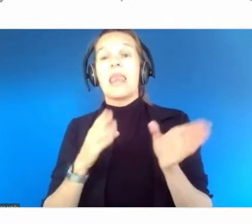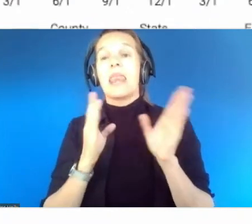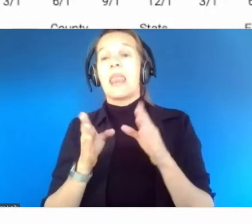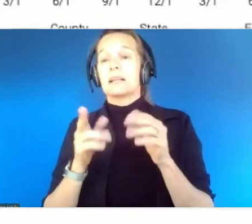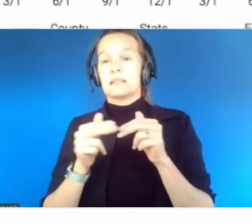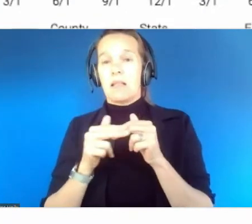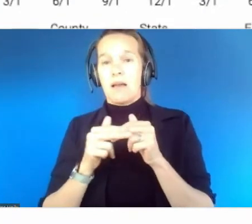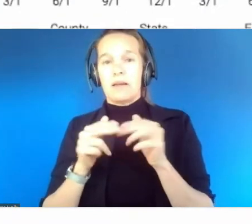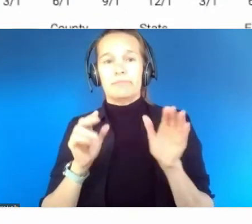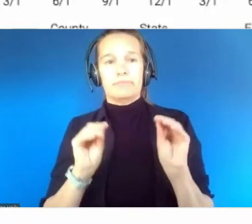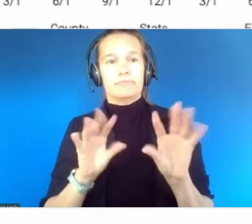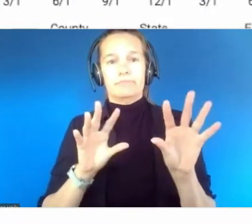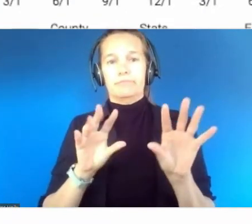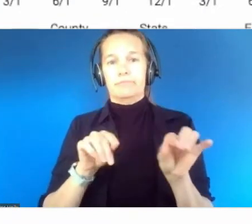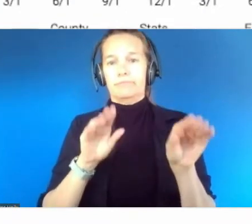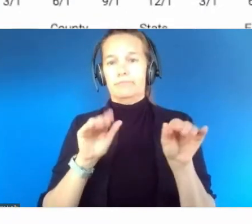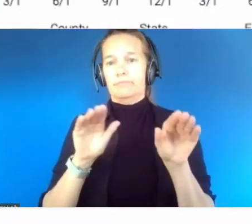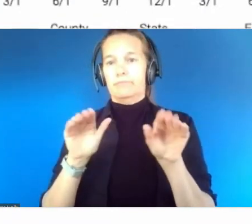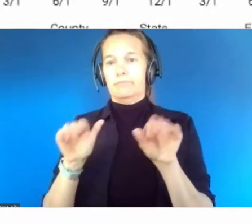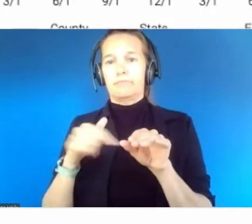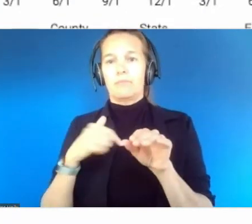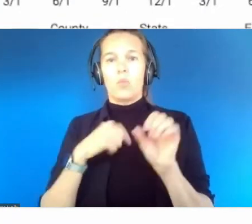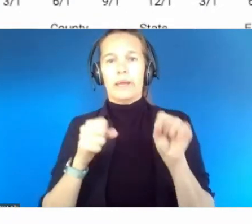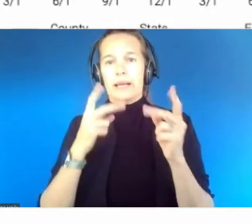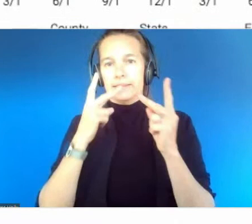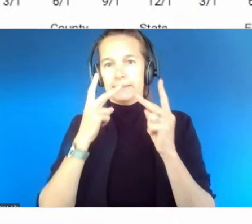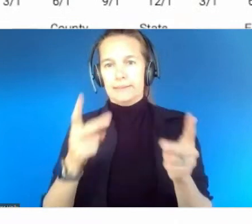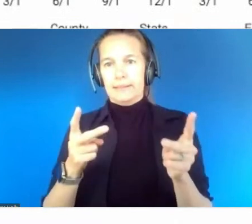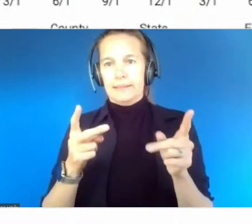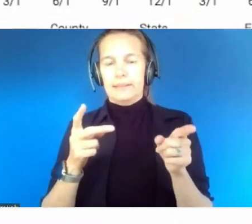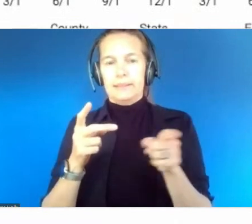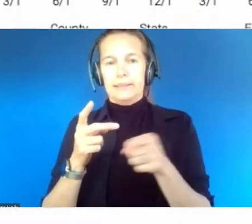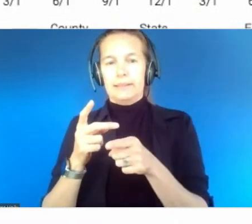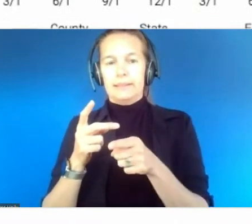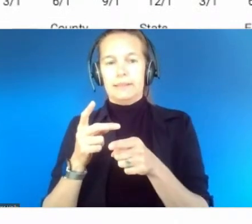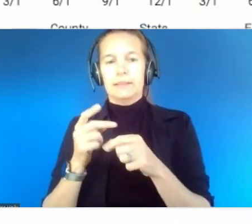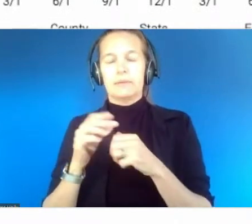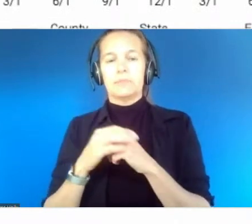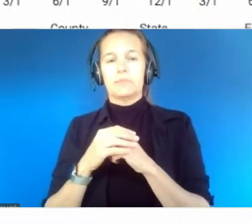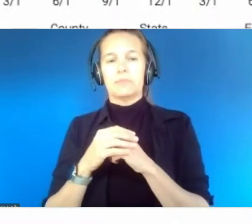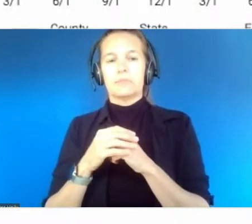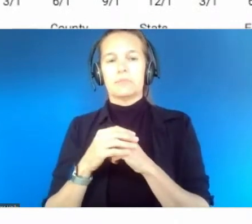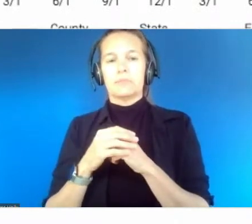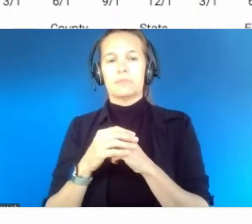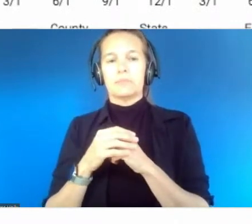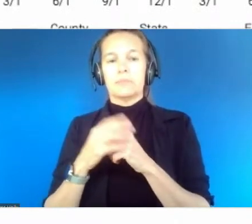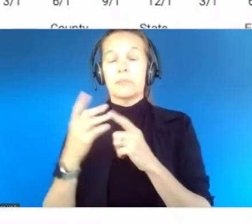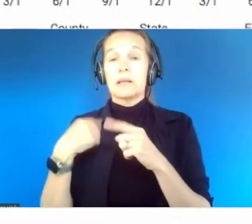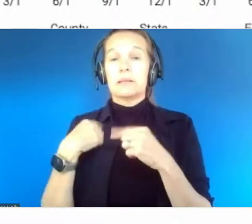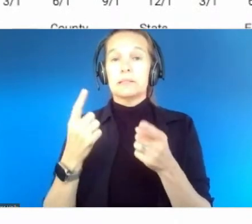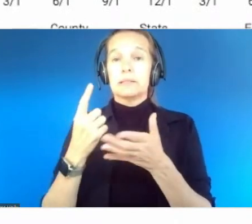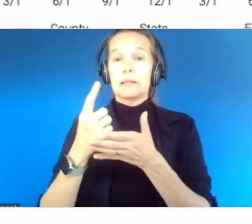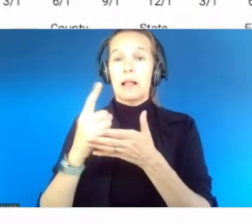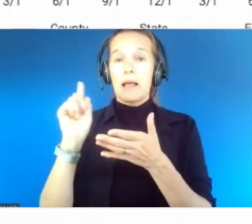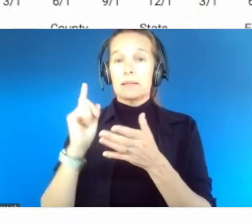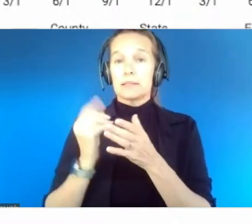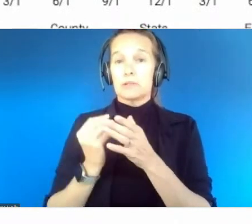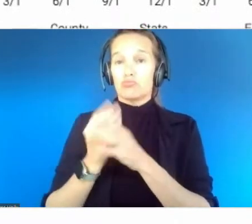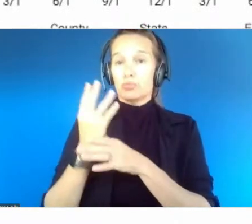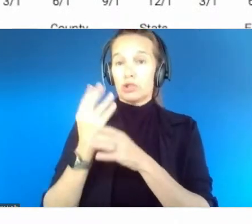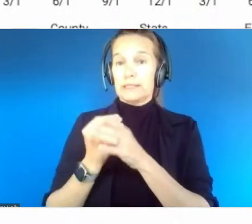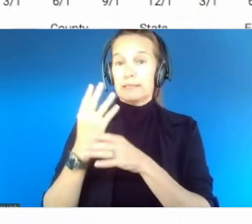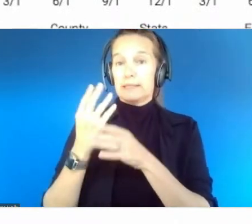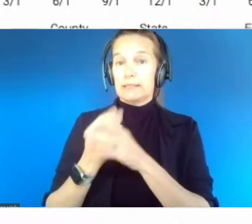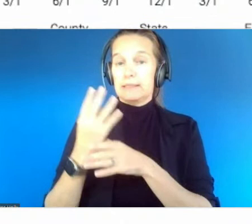slide, we can see that since last spring, we have had